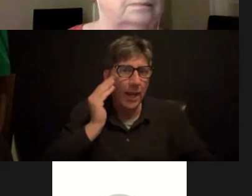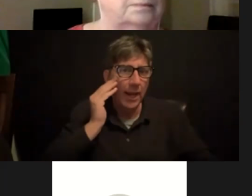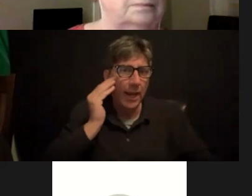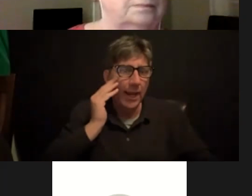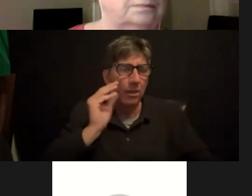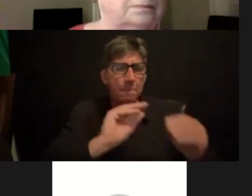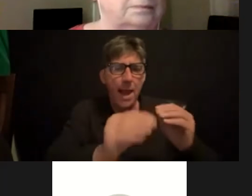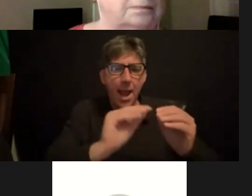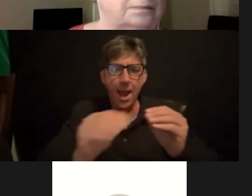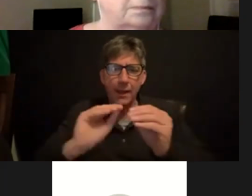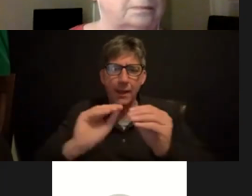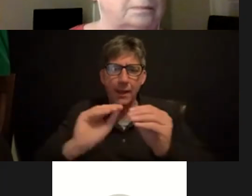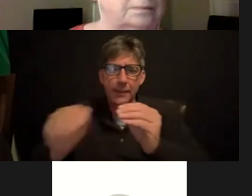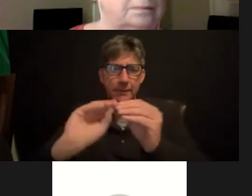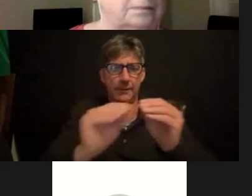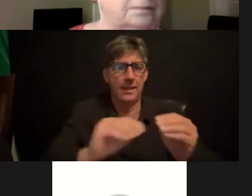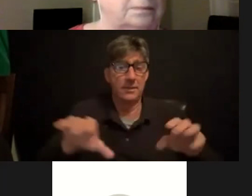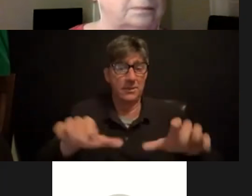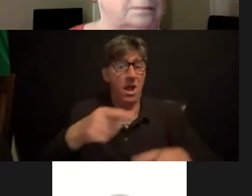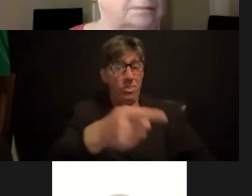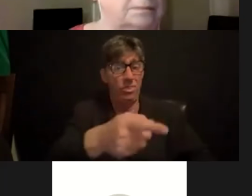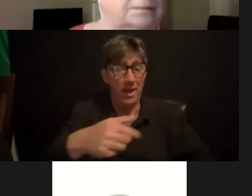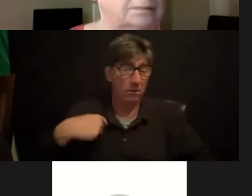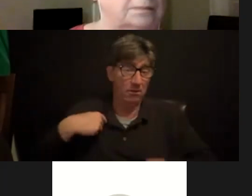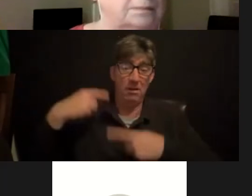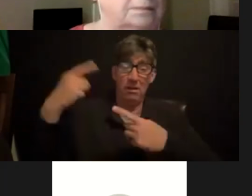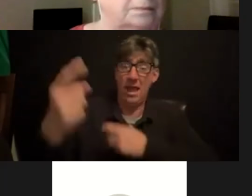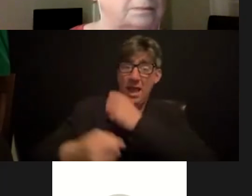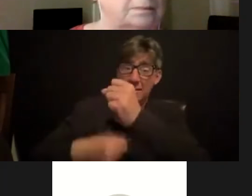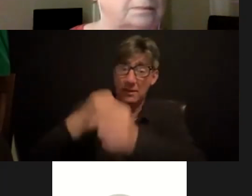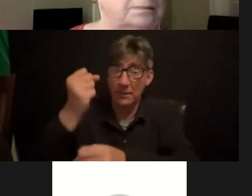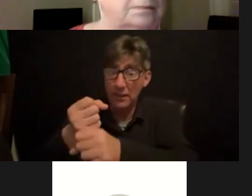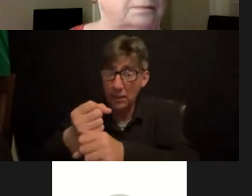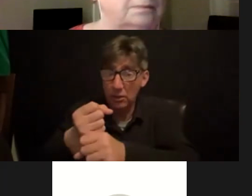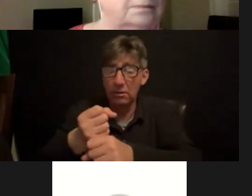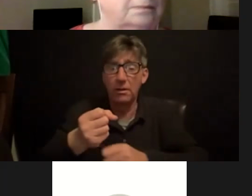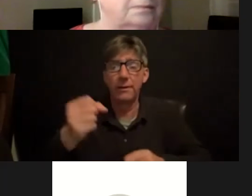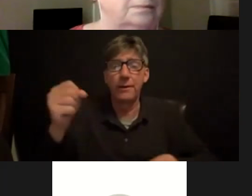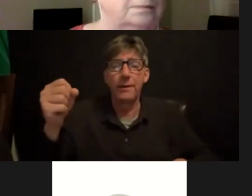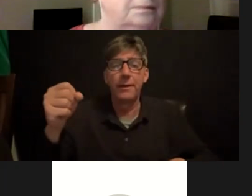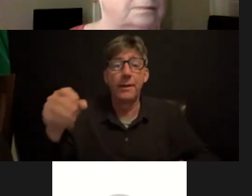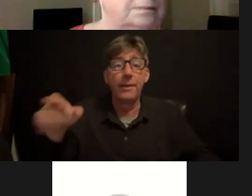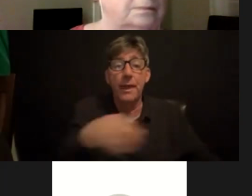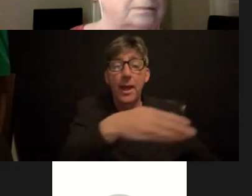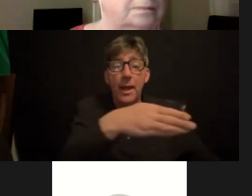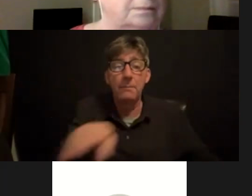that's done there. And over the last year, I think they painted a yellow line,